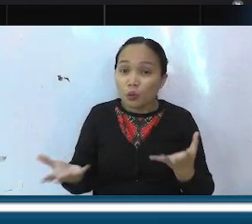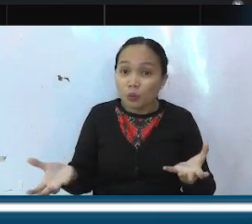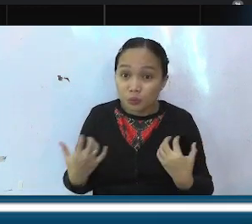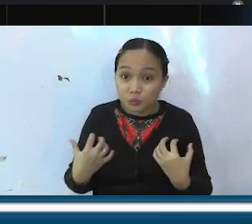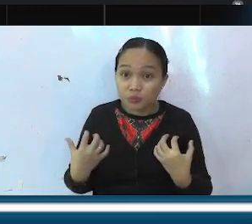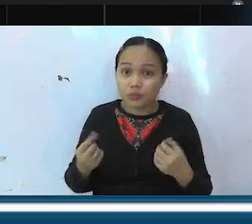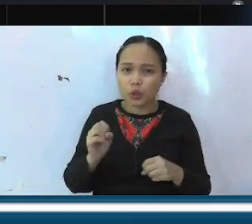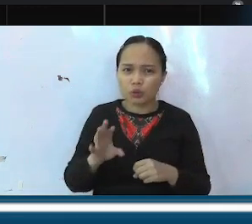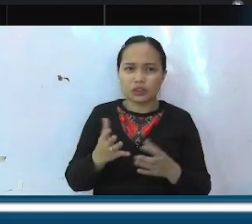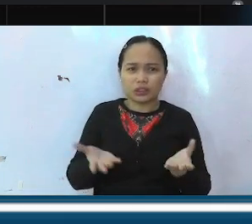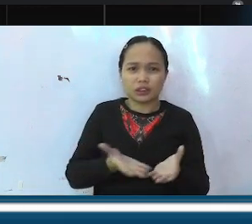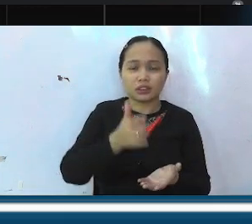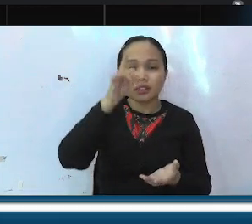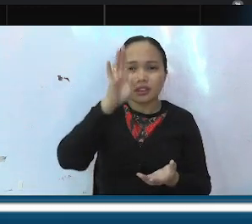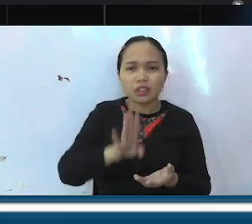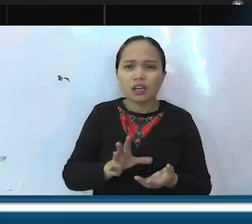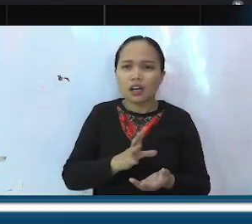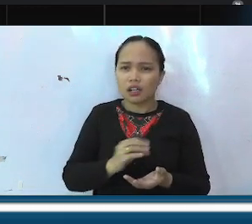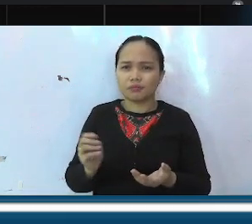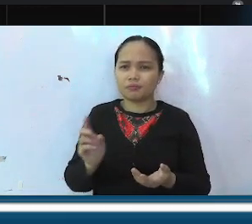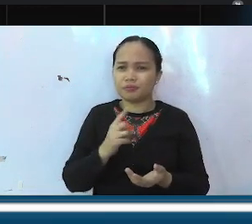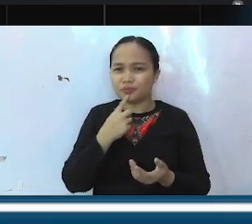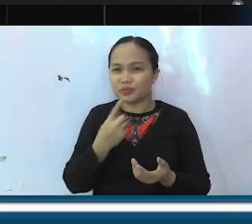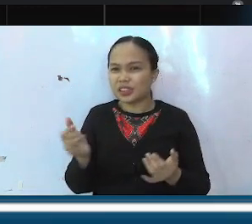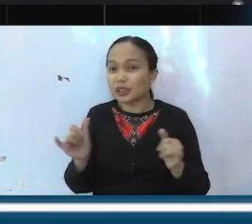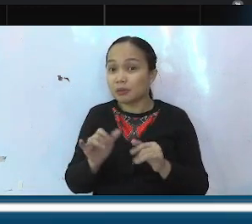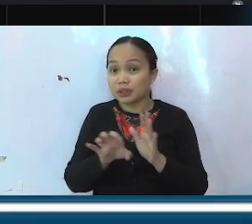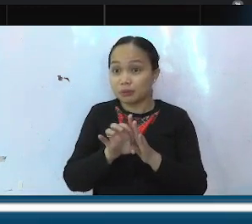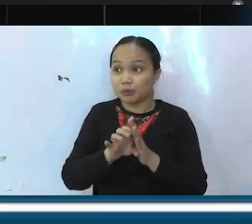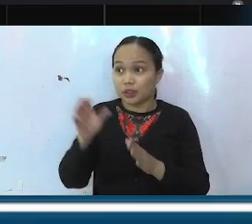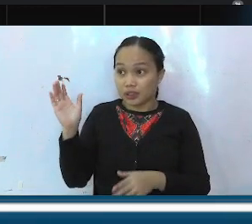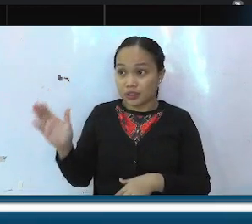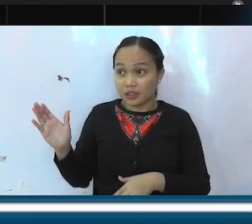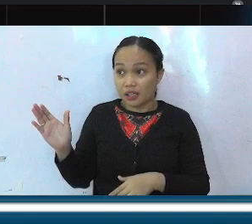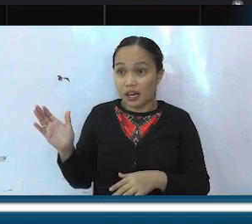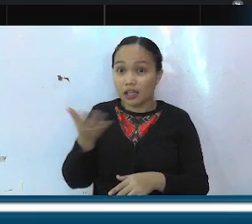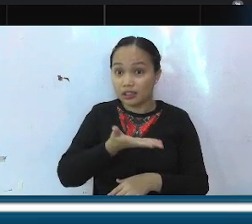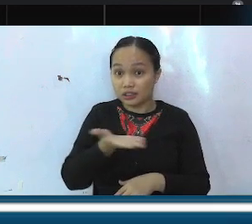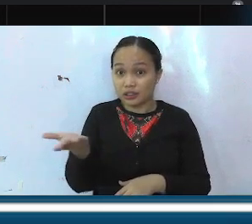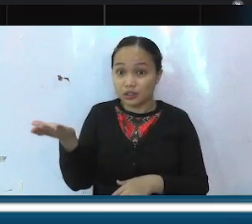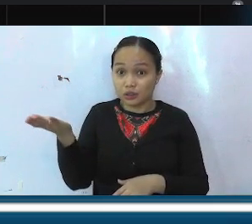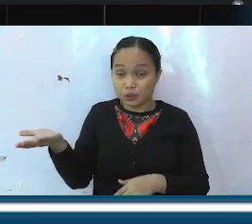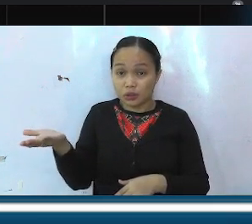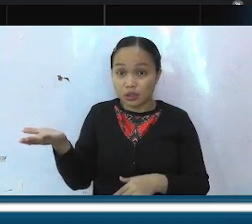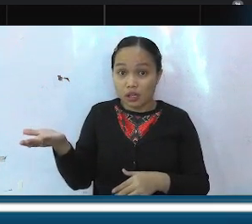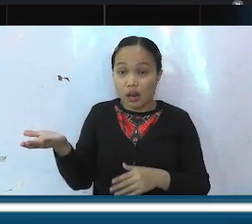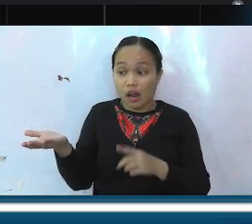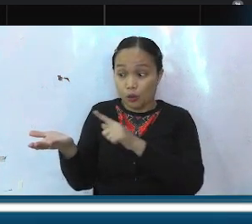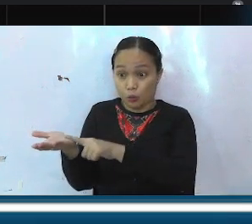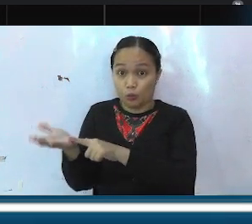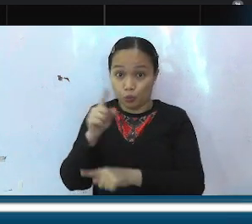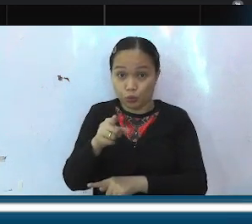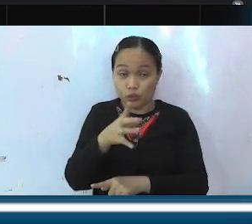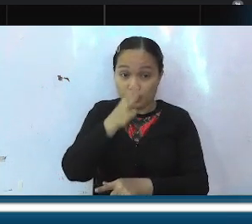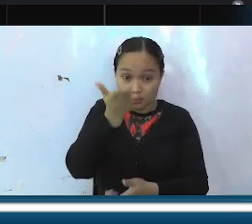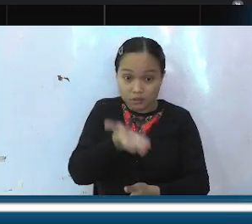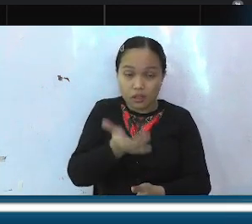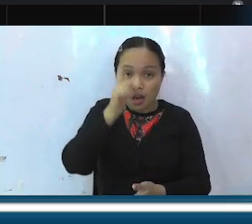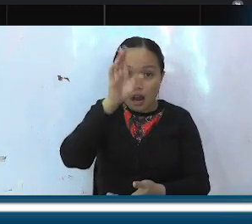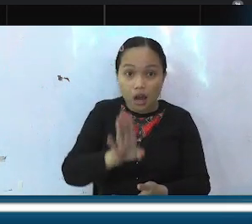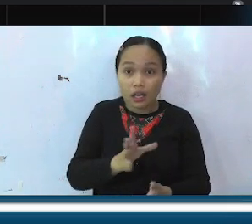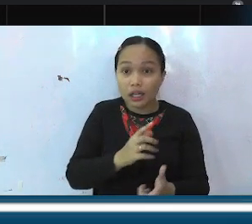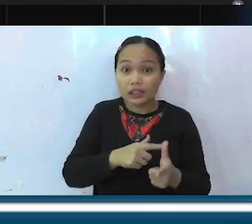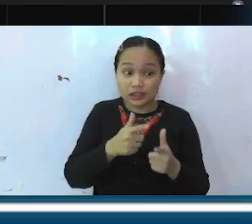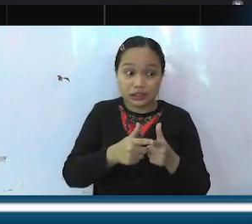God. Here's them. So like this, here's you, here's God, and here's the things you